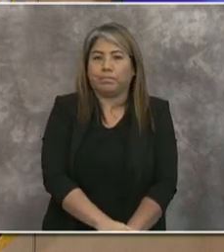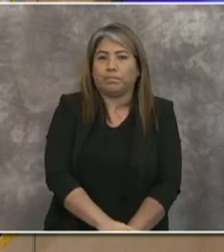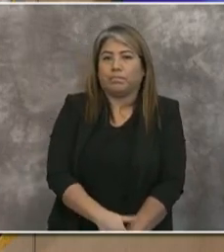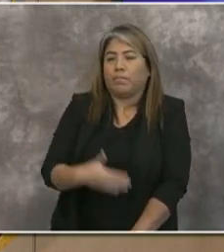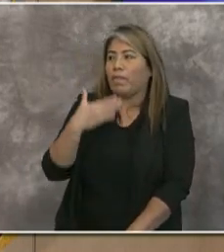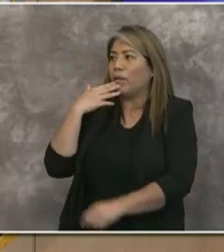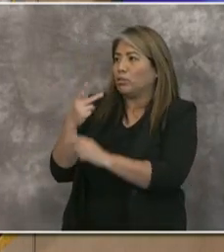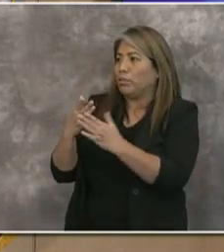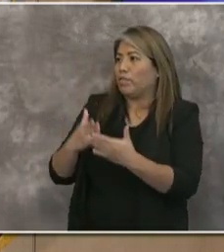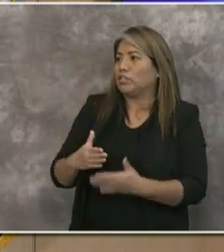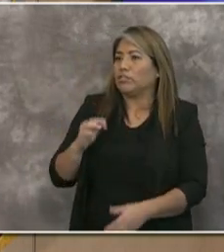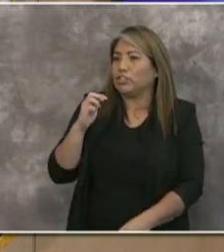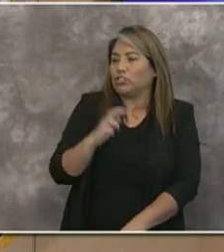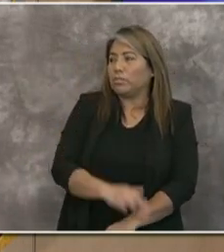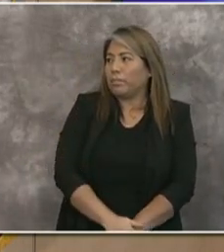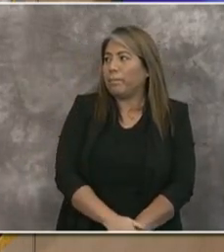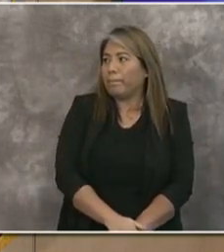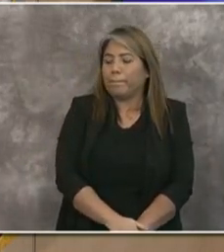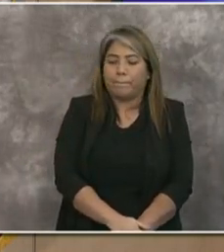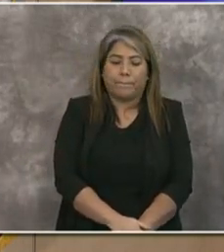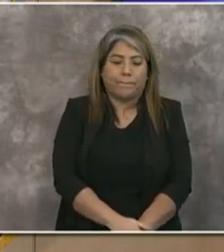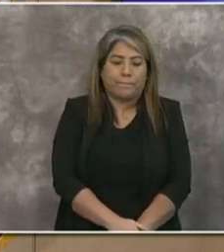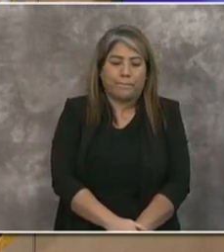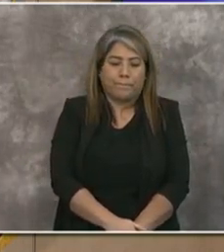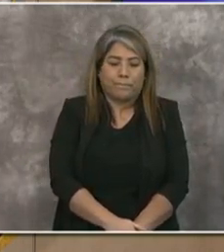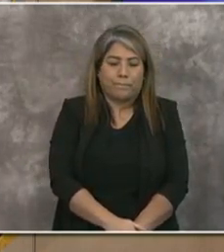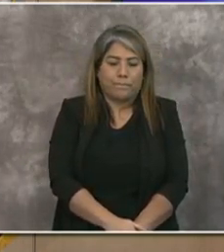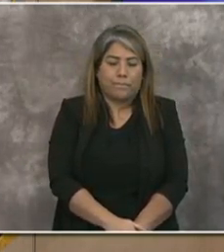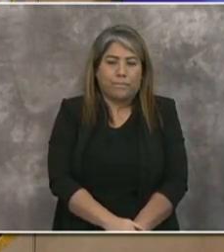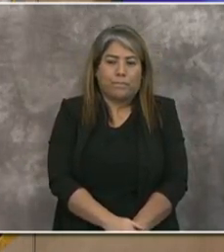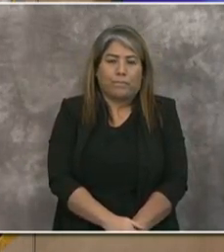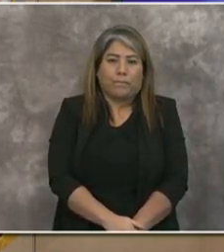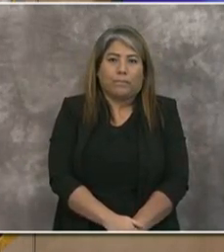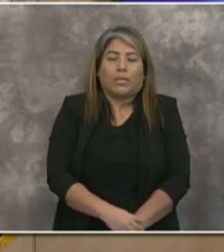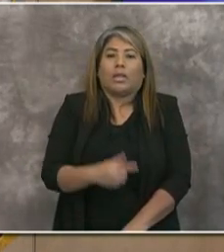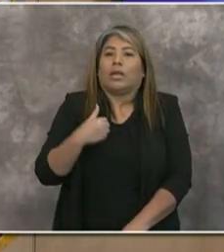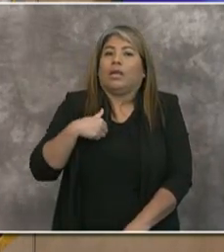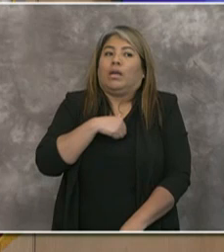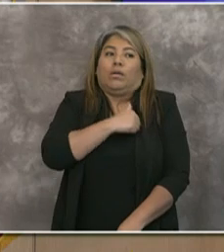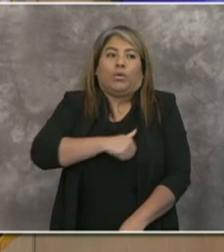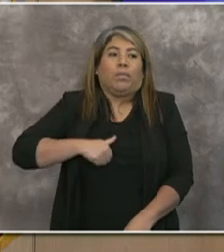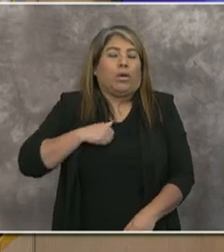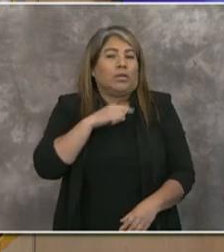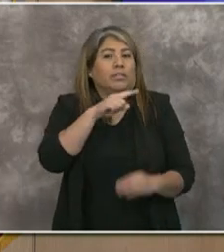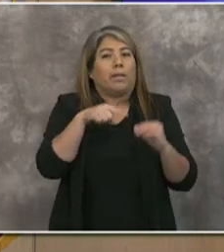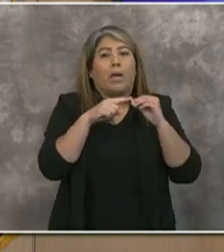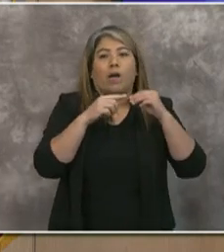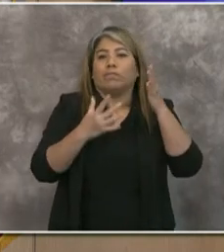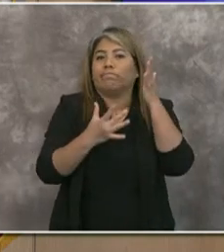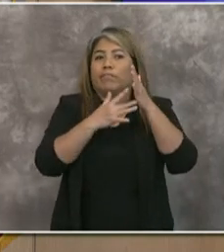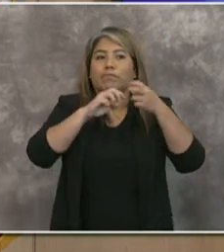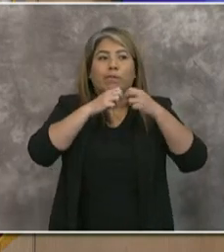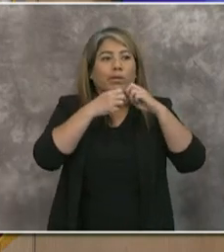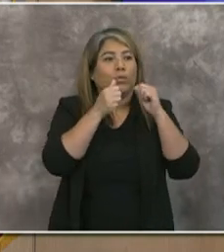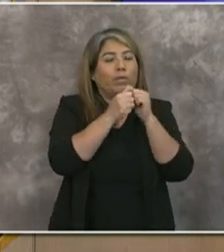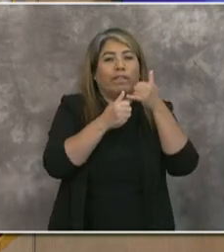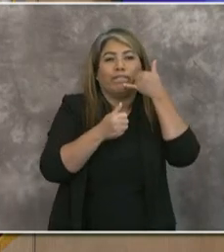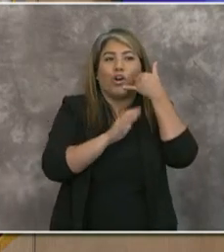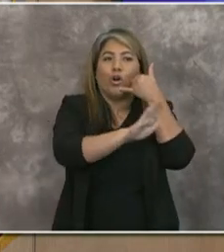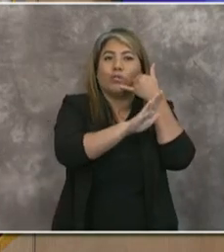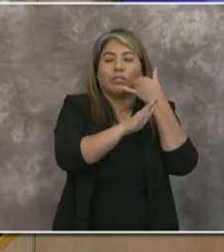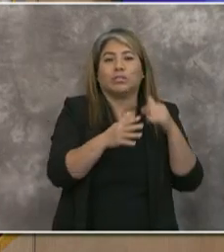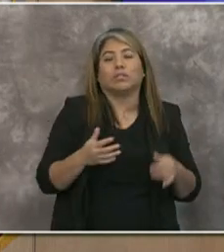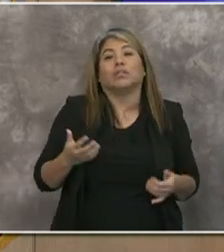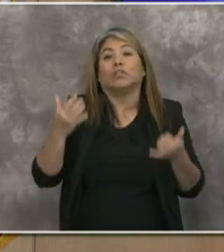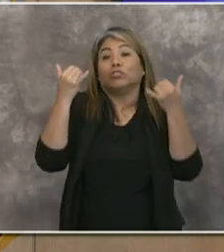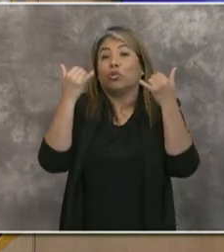you, Supervisor Fletcher. We apologize for the glitch on the phone-in calls. We're going to cut